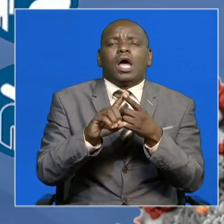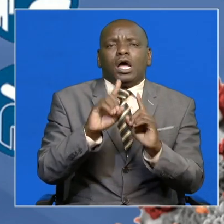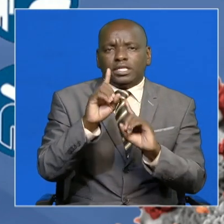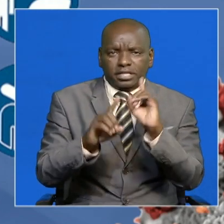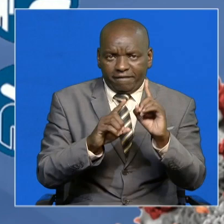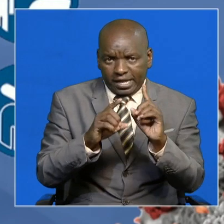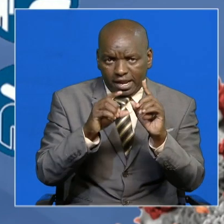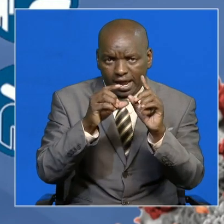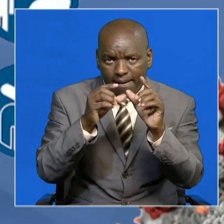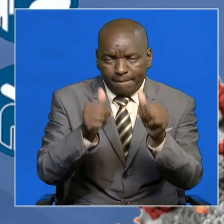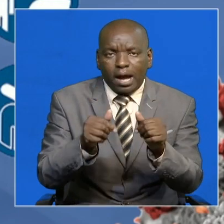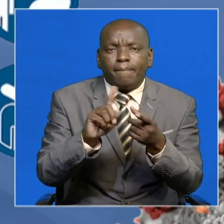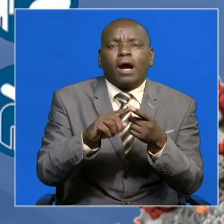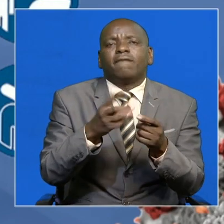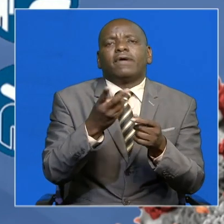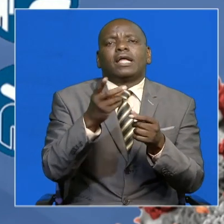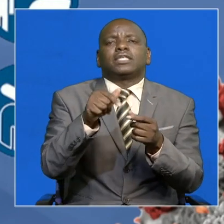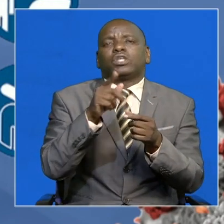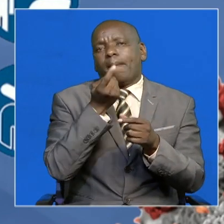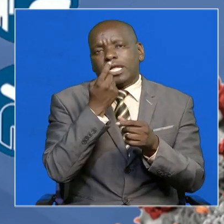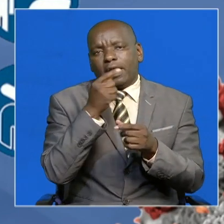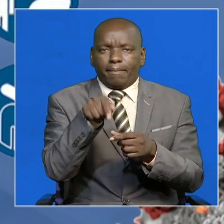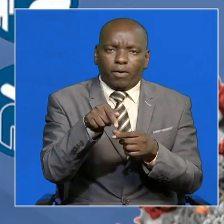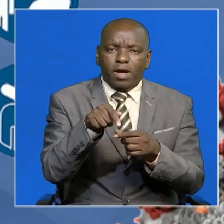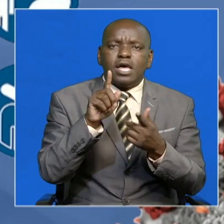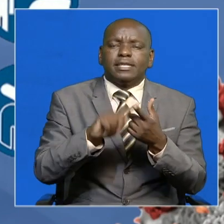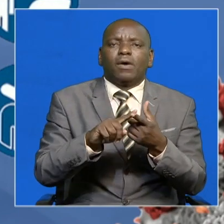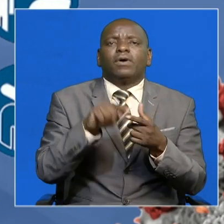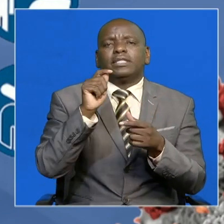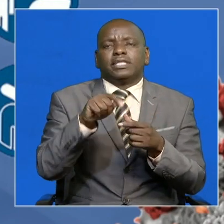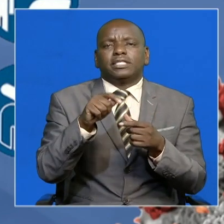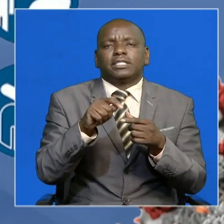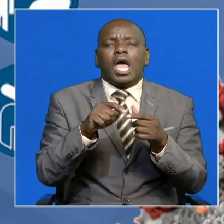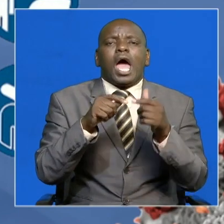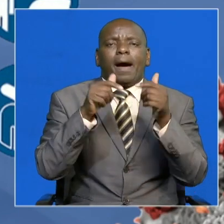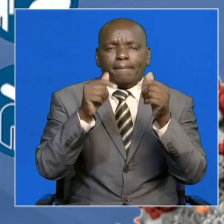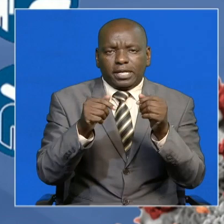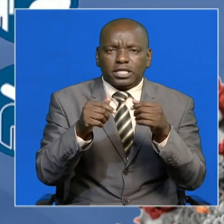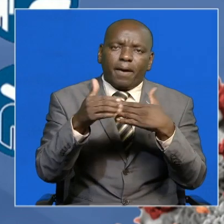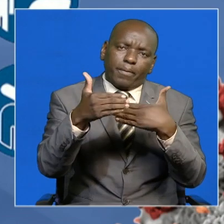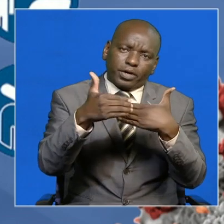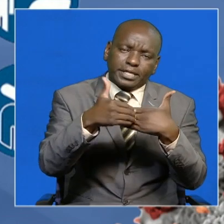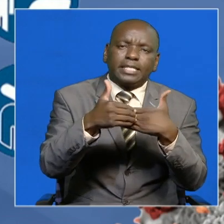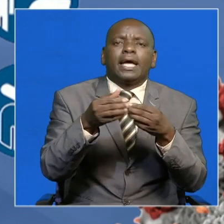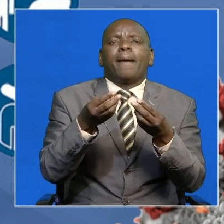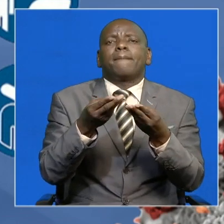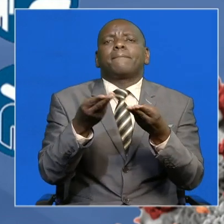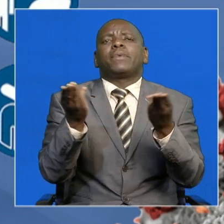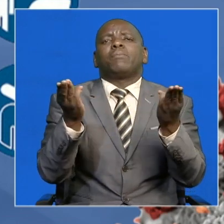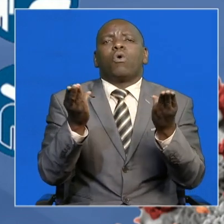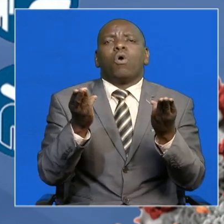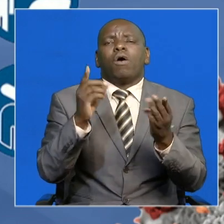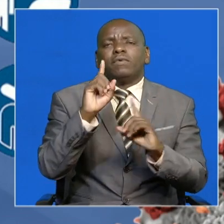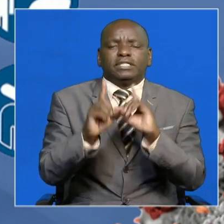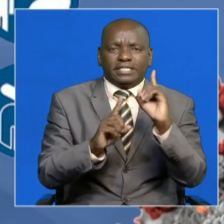prescription and dispensing of such medicines. This approach is meant to protect the public, you and I,